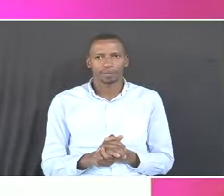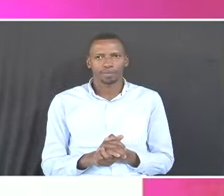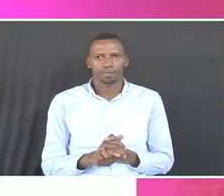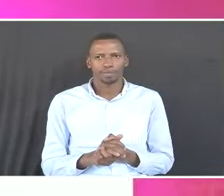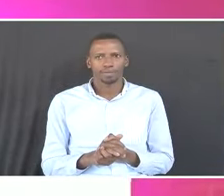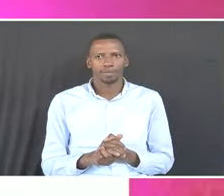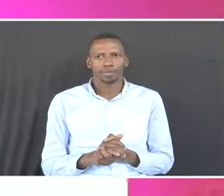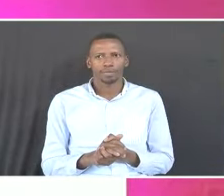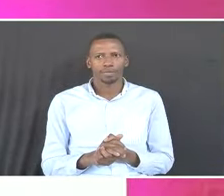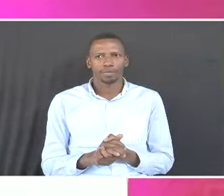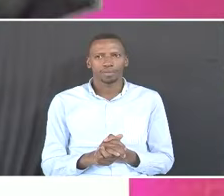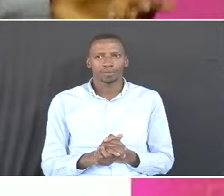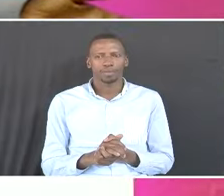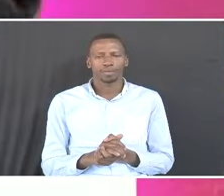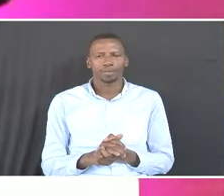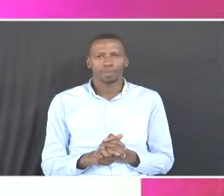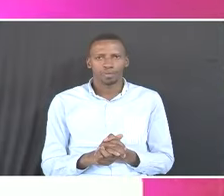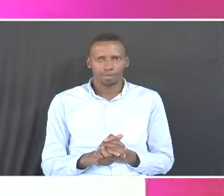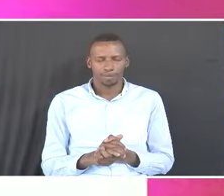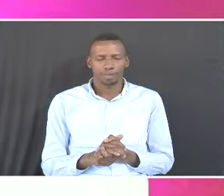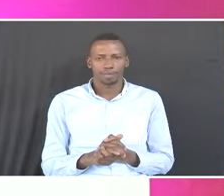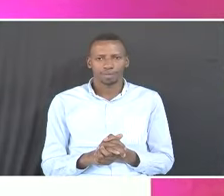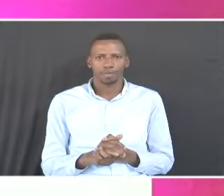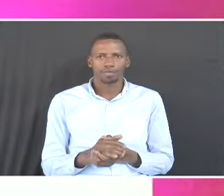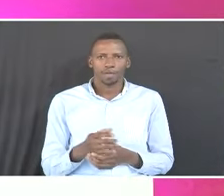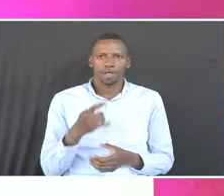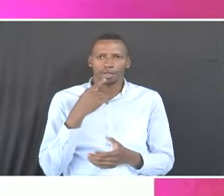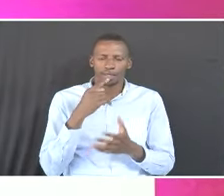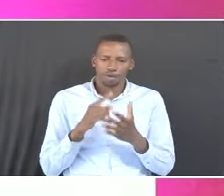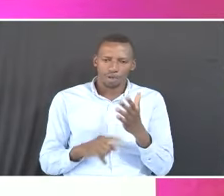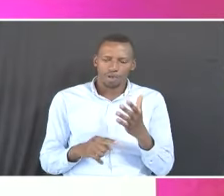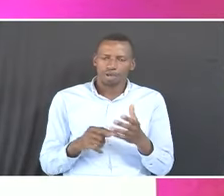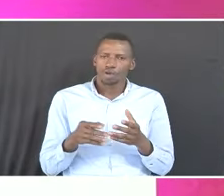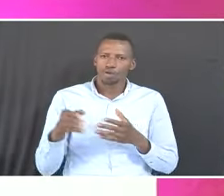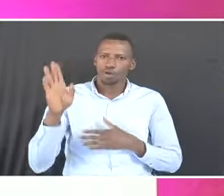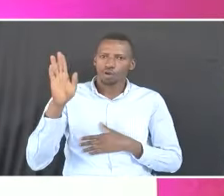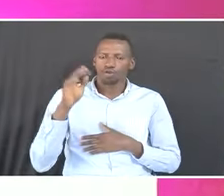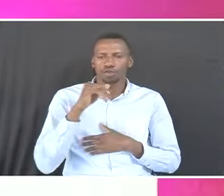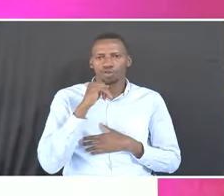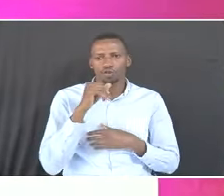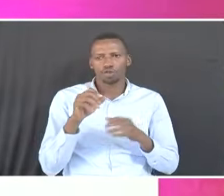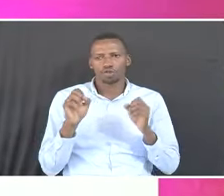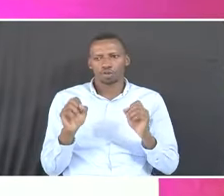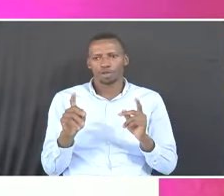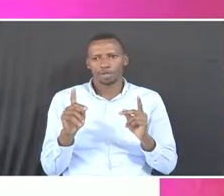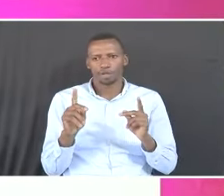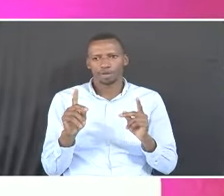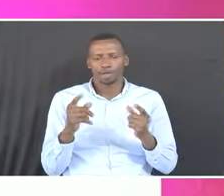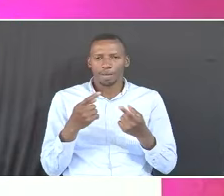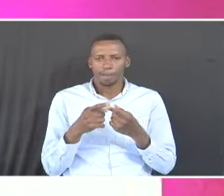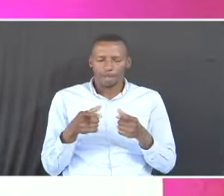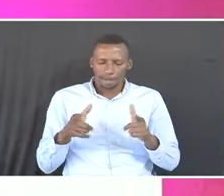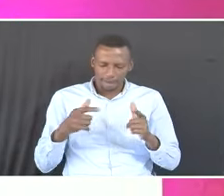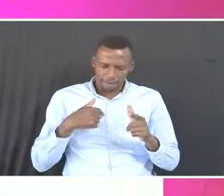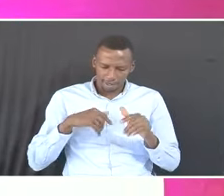God convinced Lot, go. Lot said, God, it's okay, but let me remain in my status.